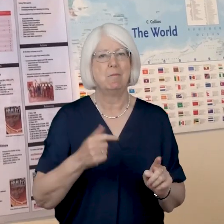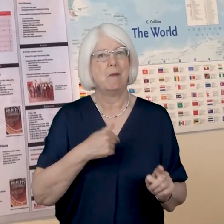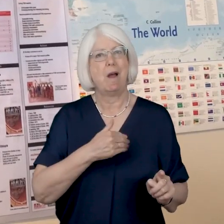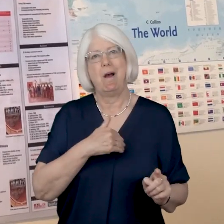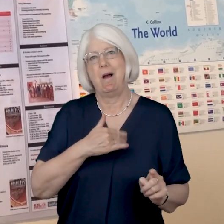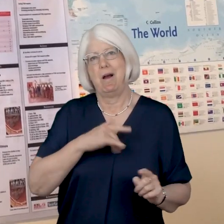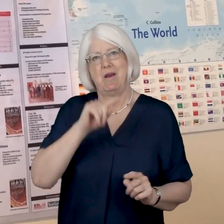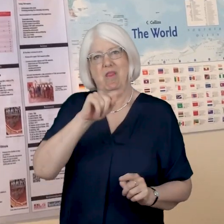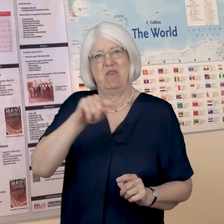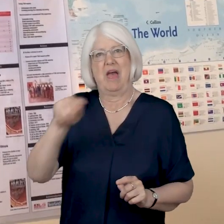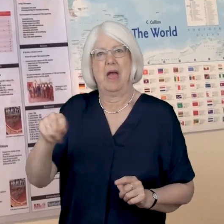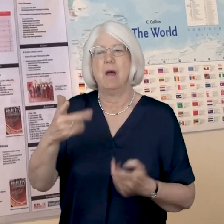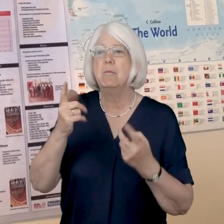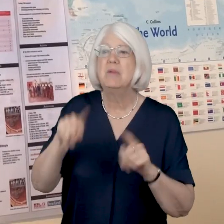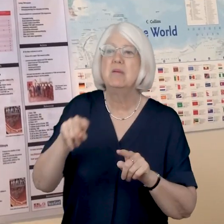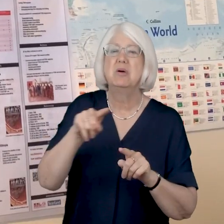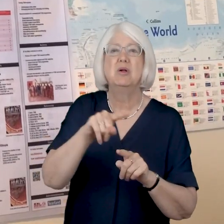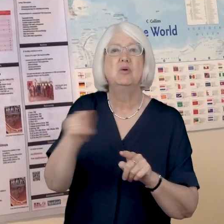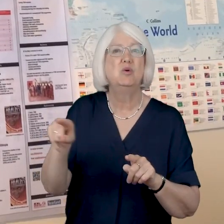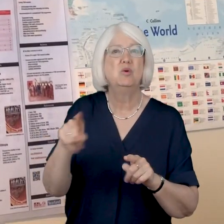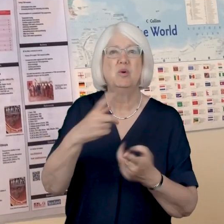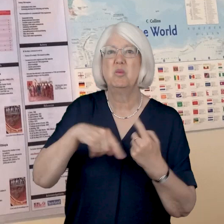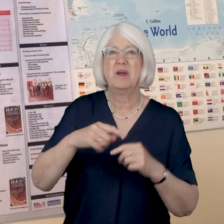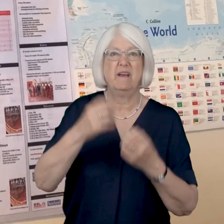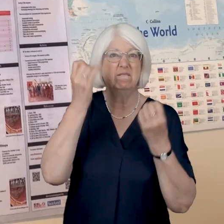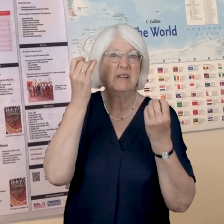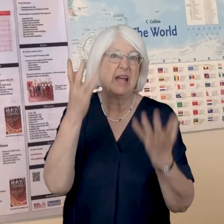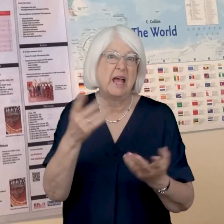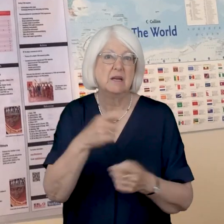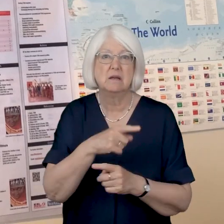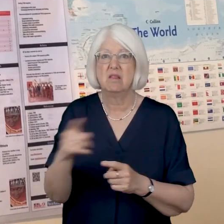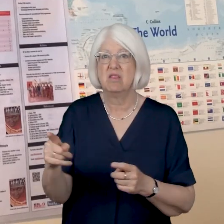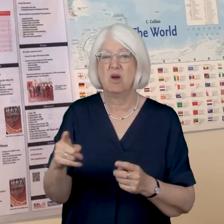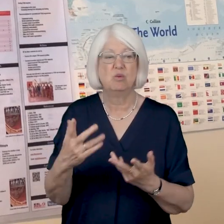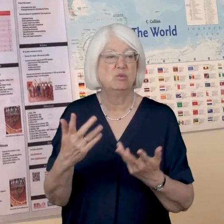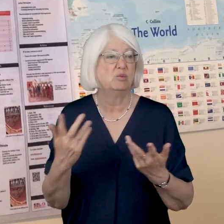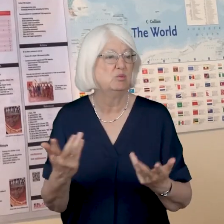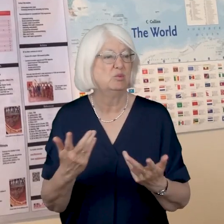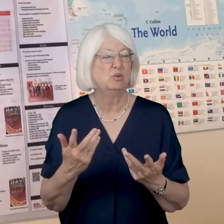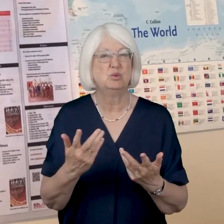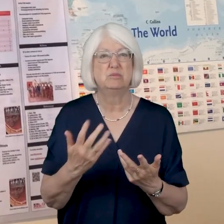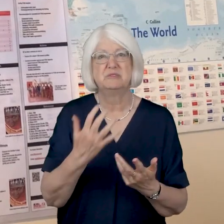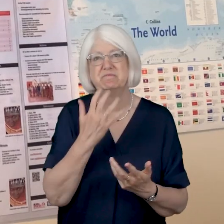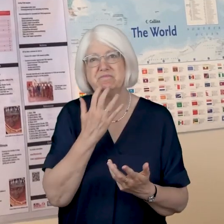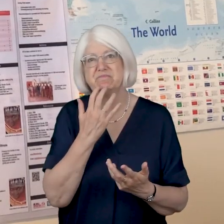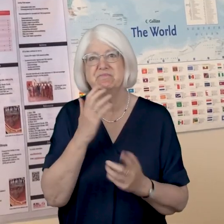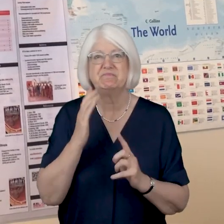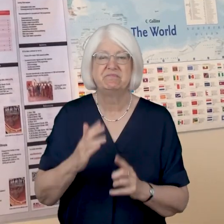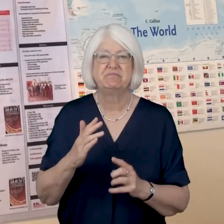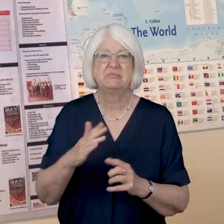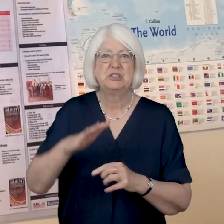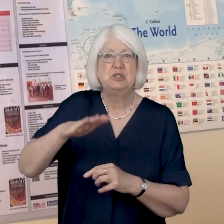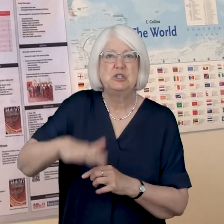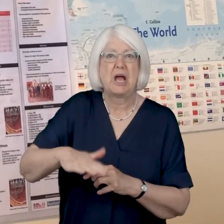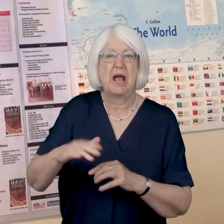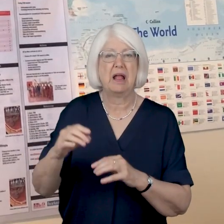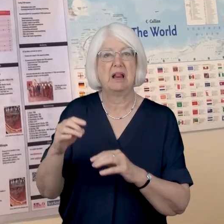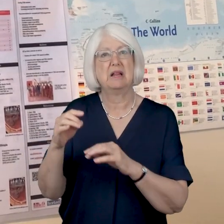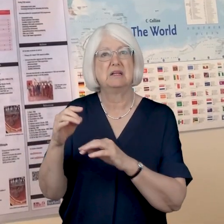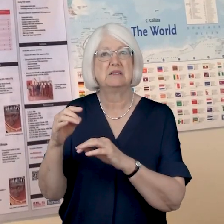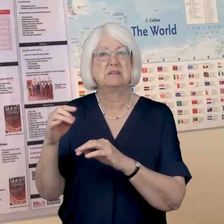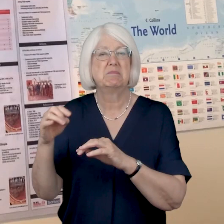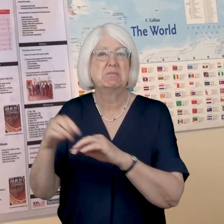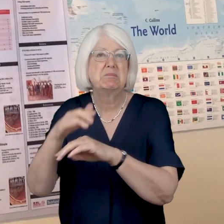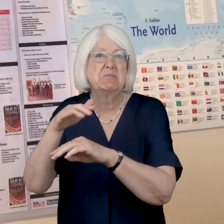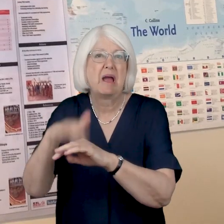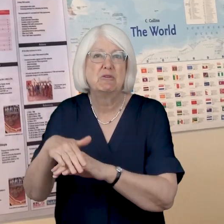the people who endure child marriage, the people who are burdened with the trauma of female genital mutilation,